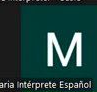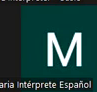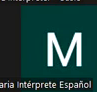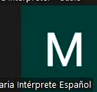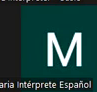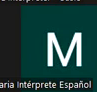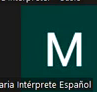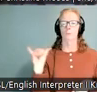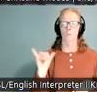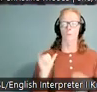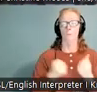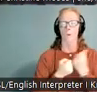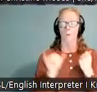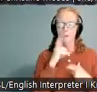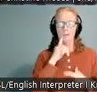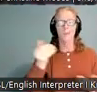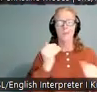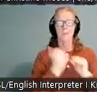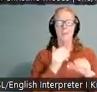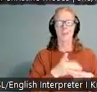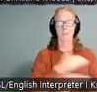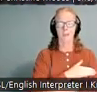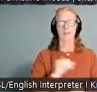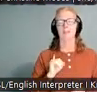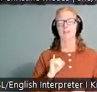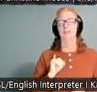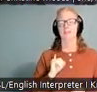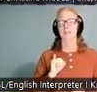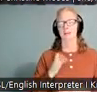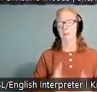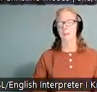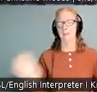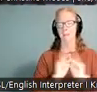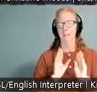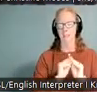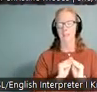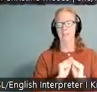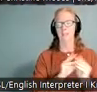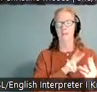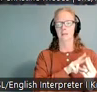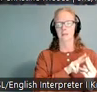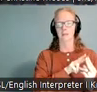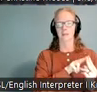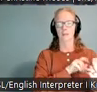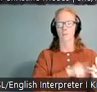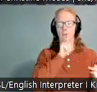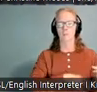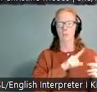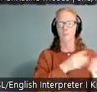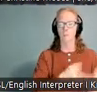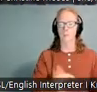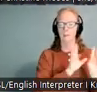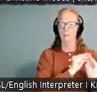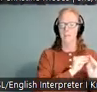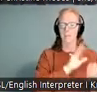well. Please email in advance of future public meetings, either as a response to a public